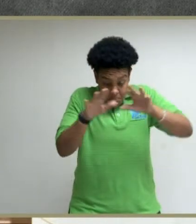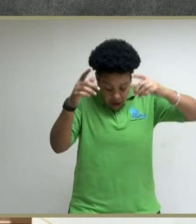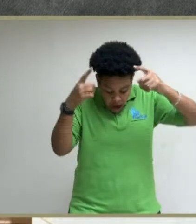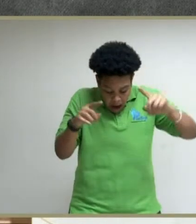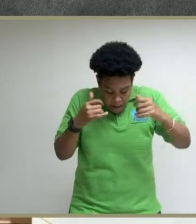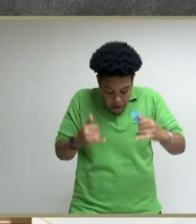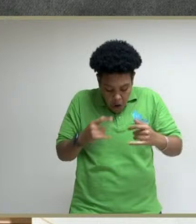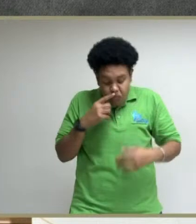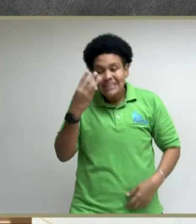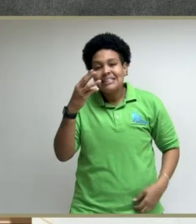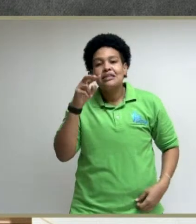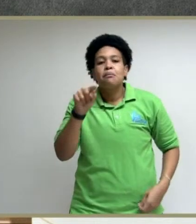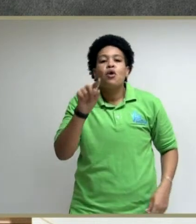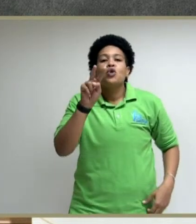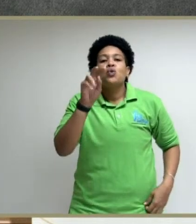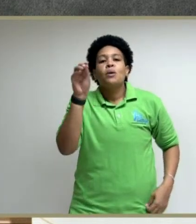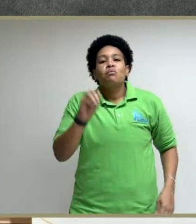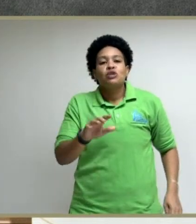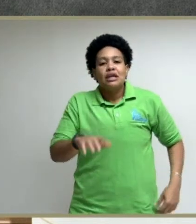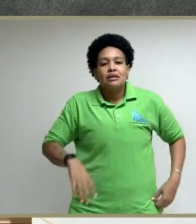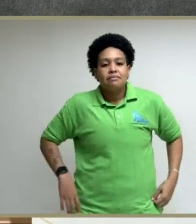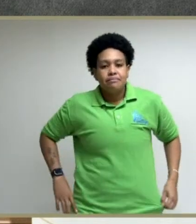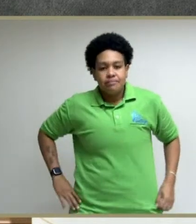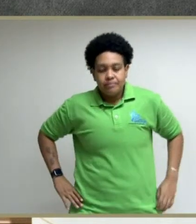is 16.2%. Next